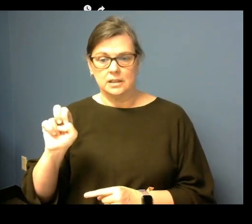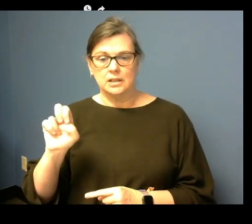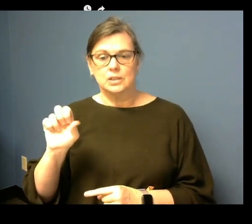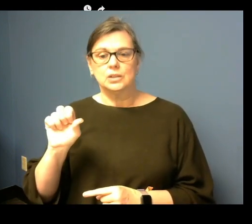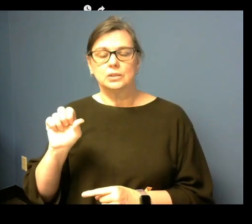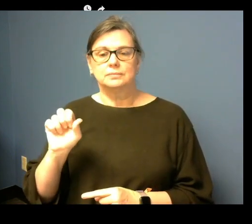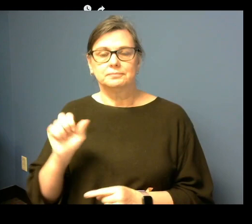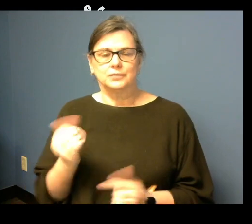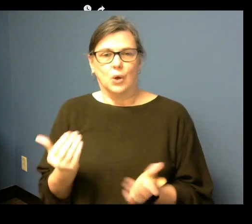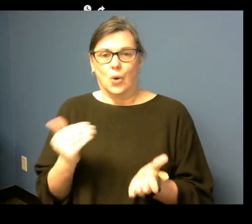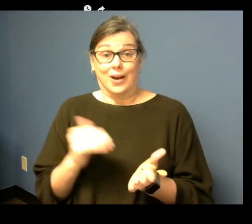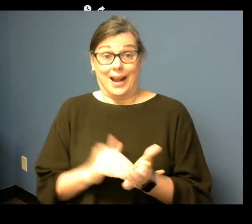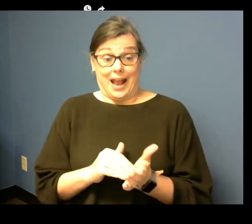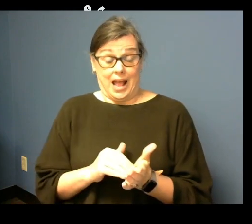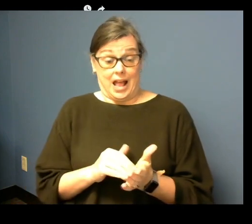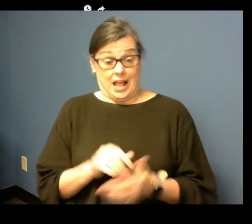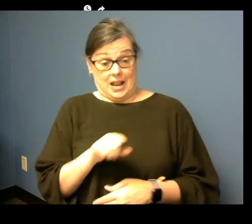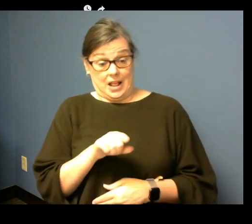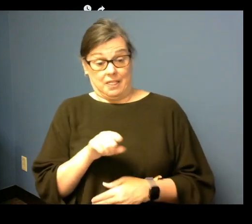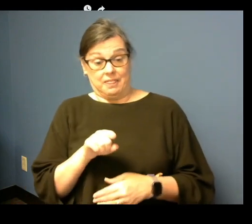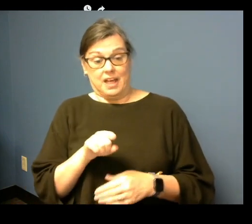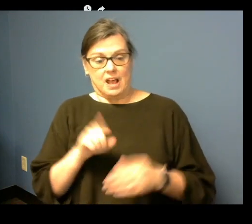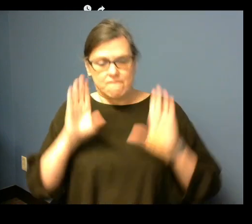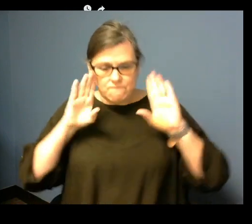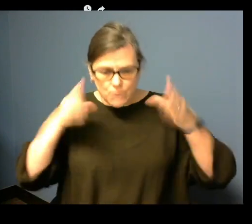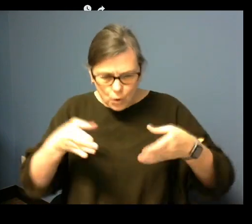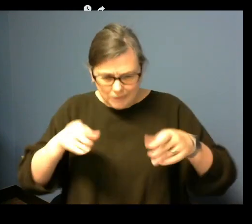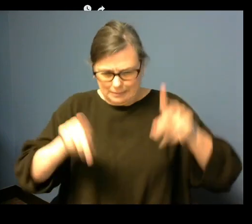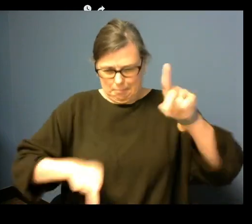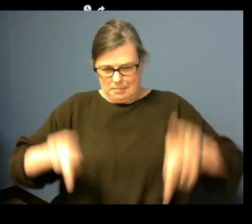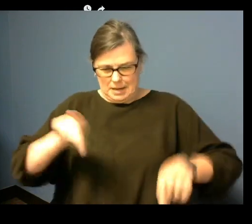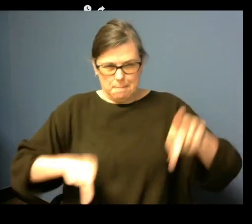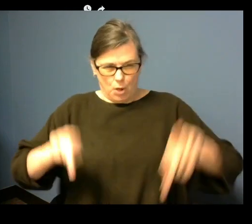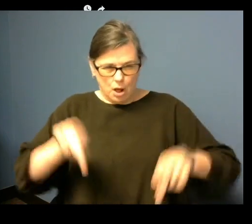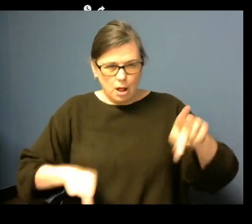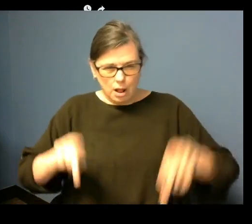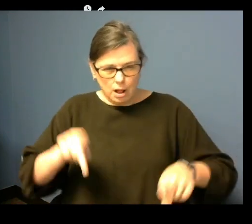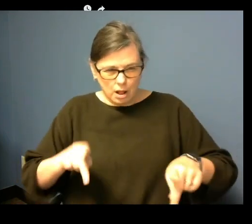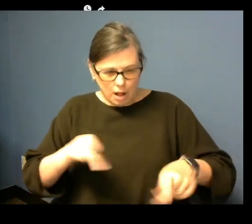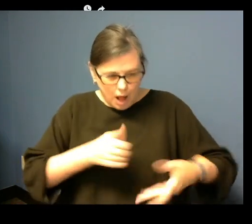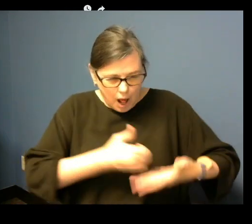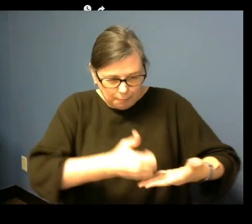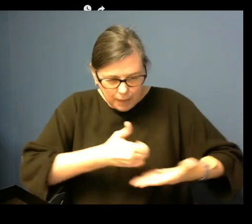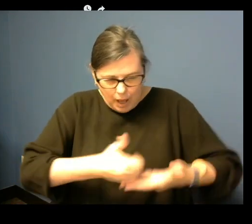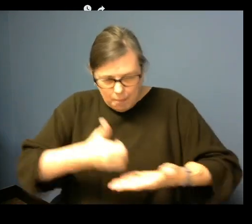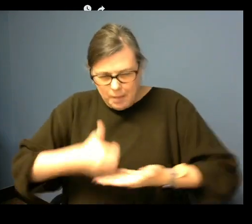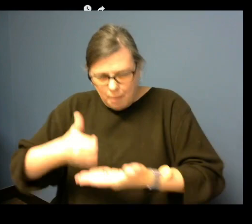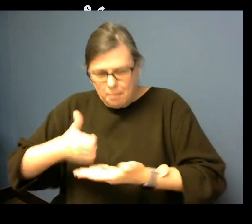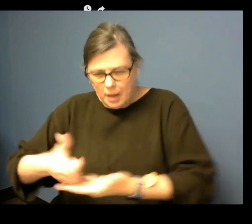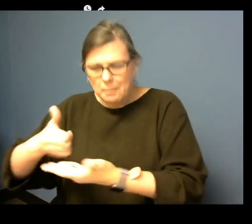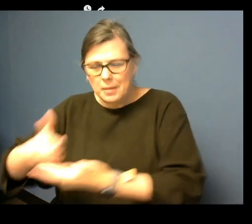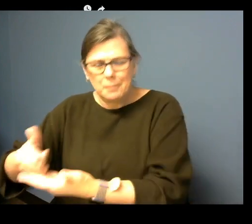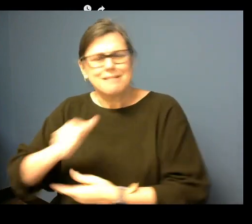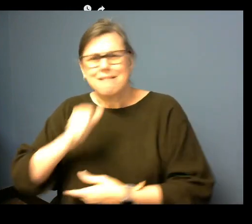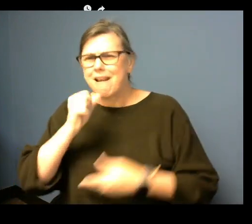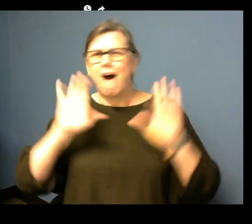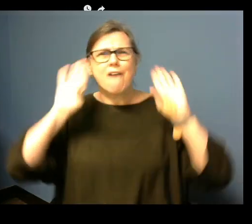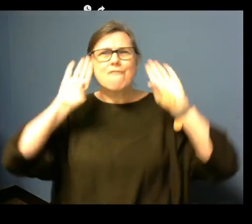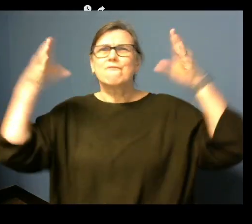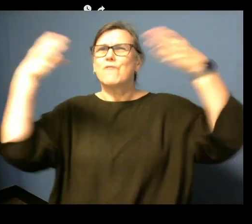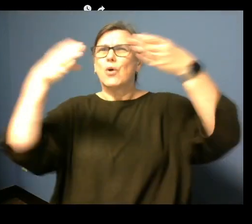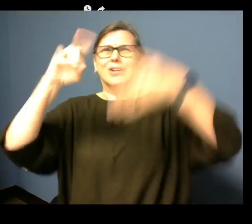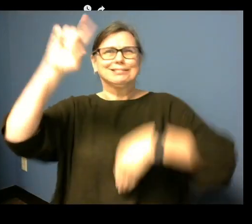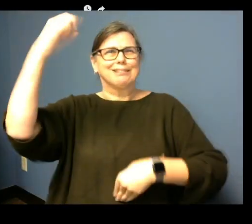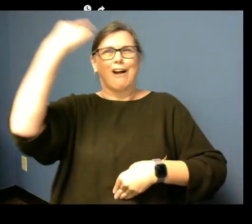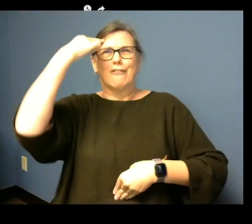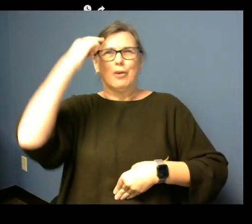to, suggesting maybe revolutionary things like creating minimum wage or